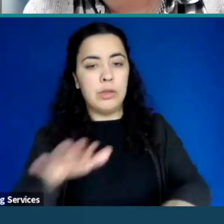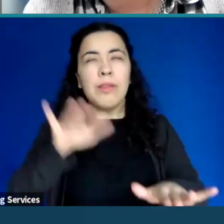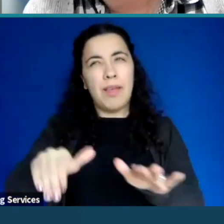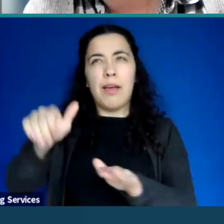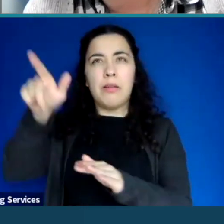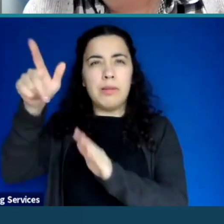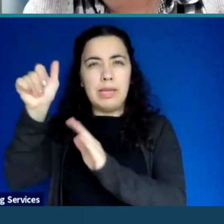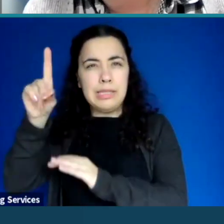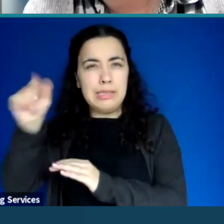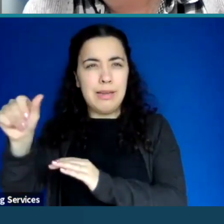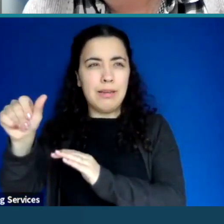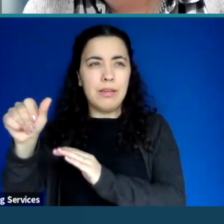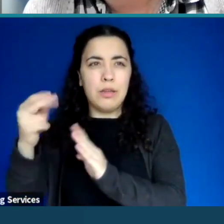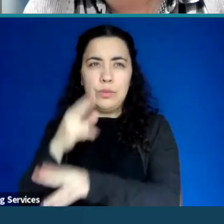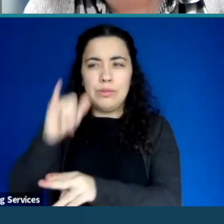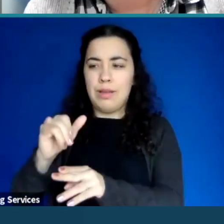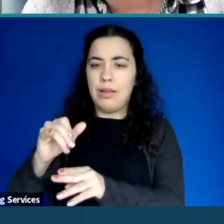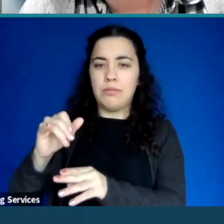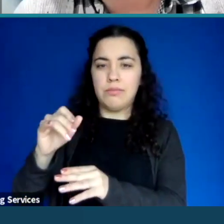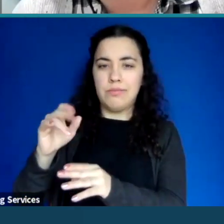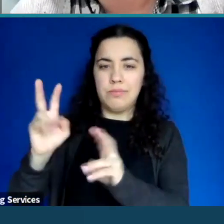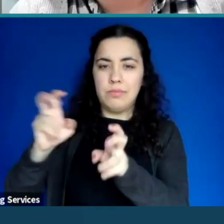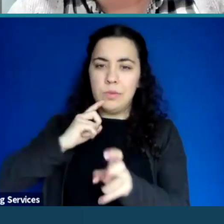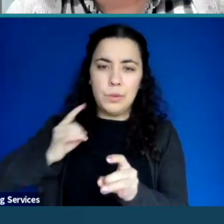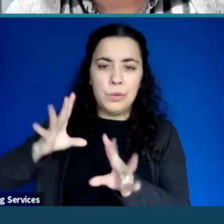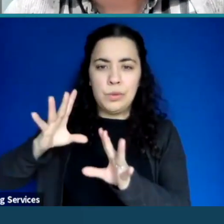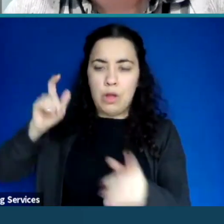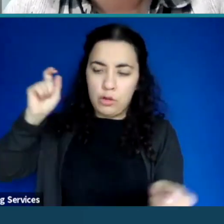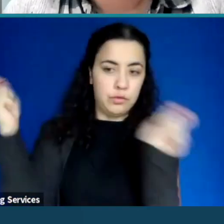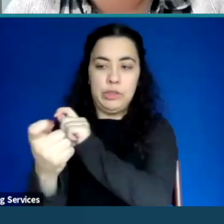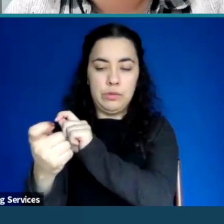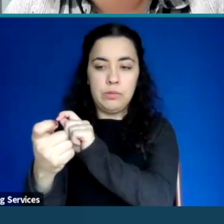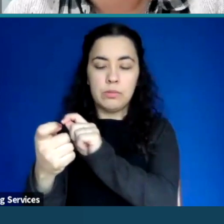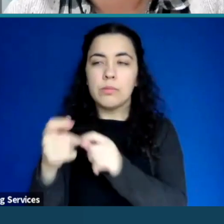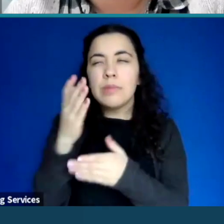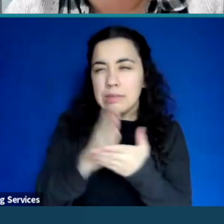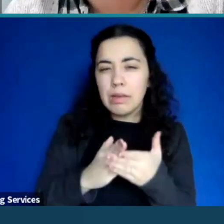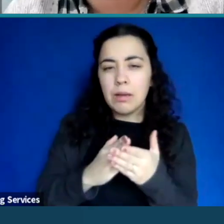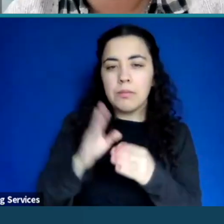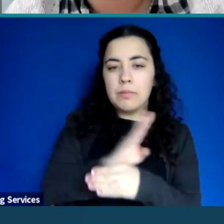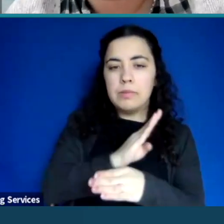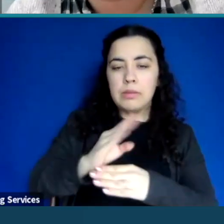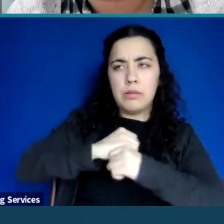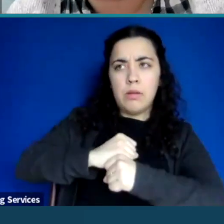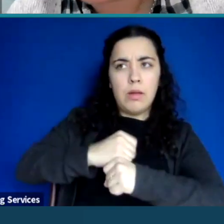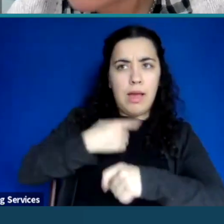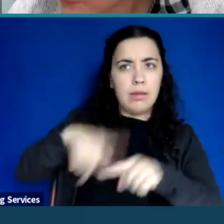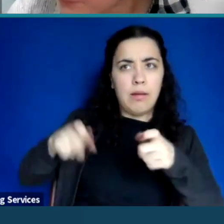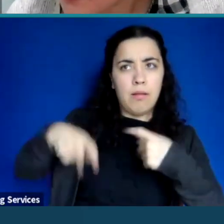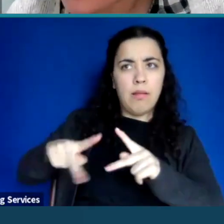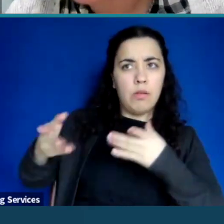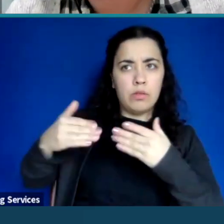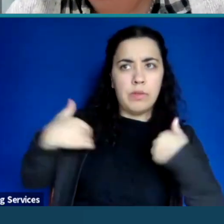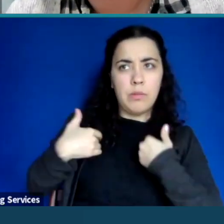can use as an excuse for why they can't provide this as an accommodation, or in this case, why they can't allow a